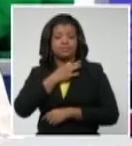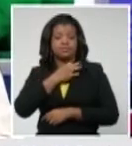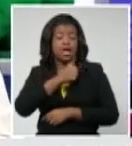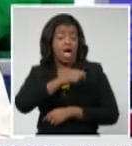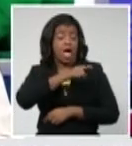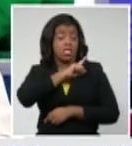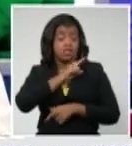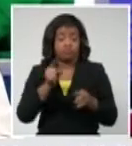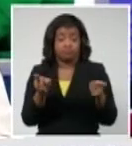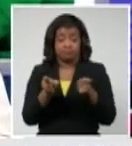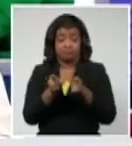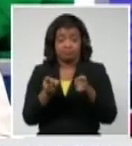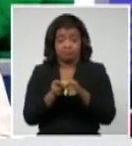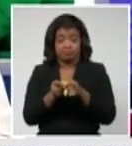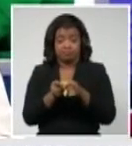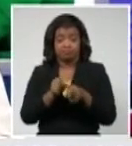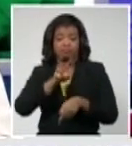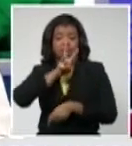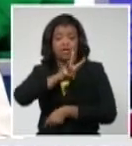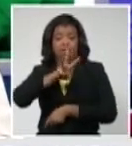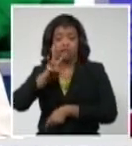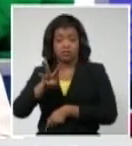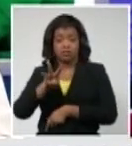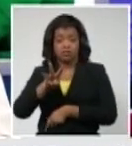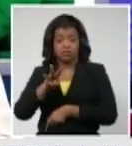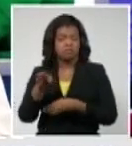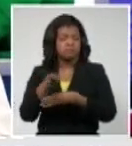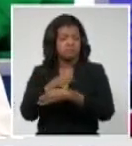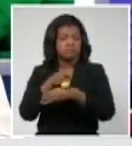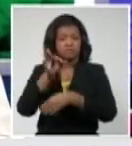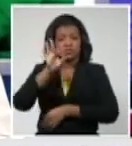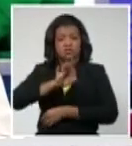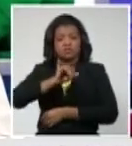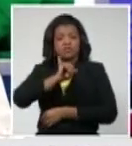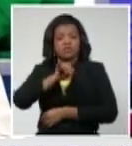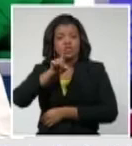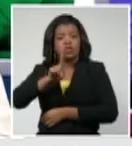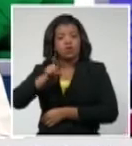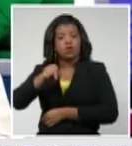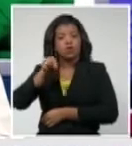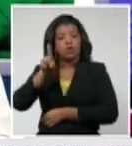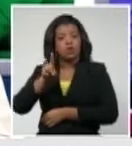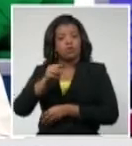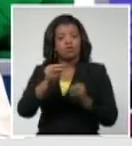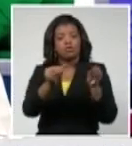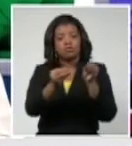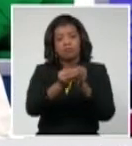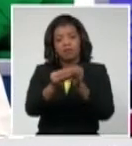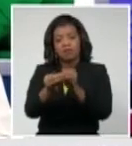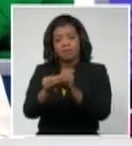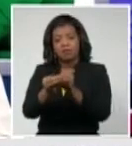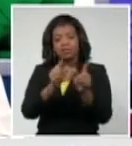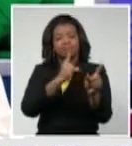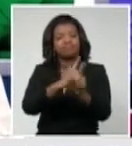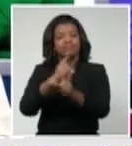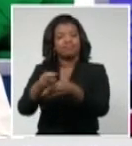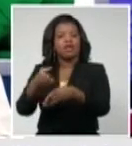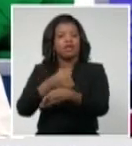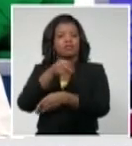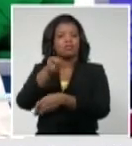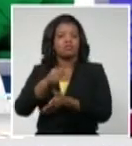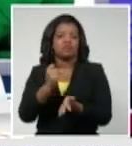Arroyo Naranjo, while Santiago de Cuba registered 7, 6 from the municipality of Santiago and 1